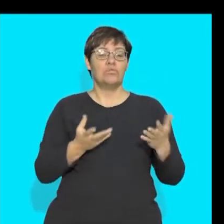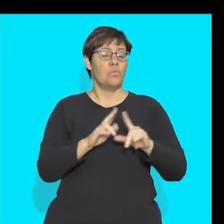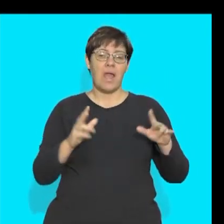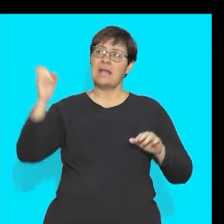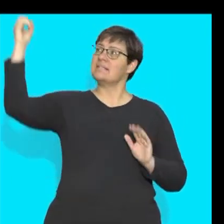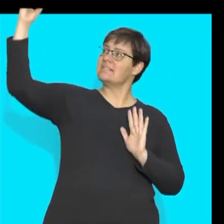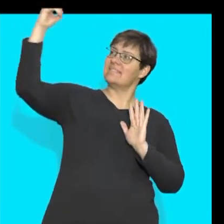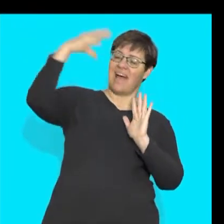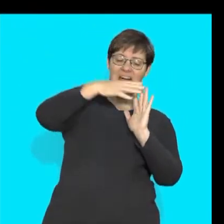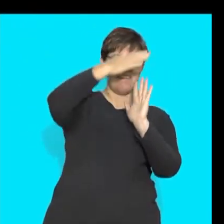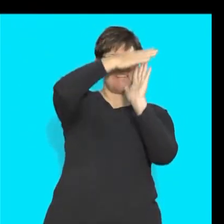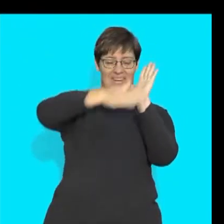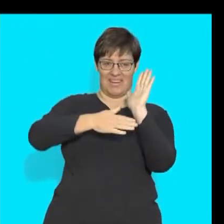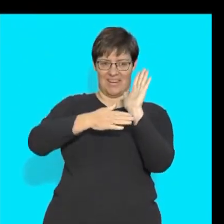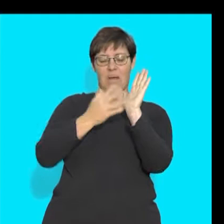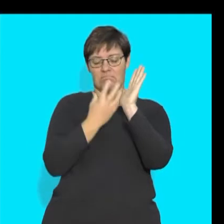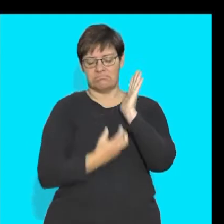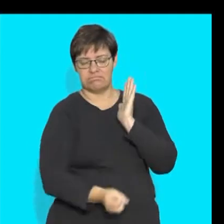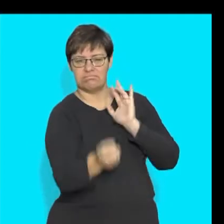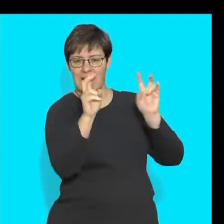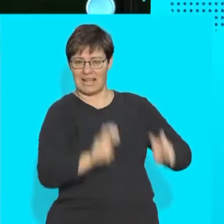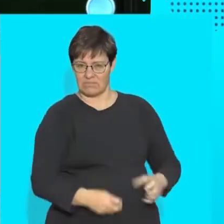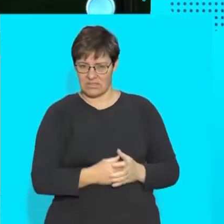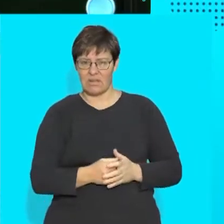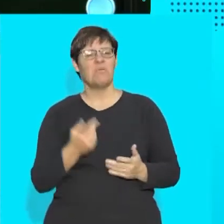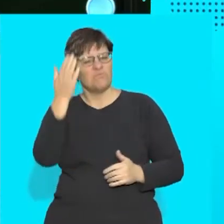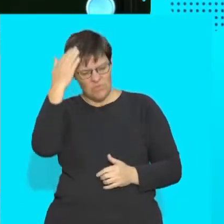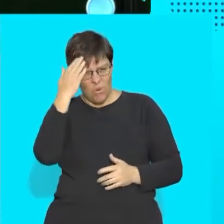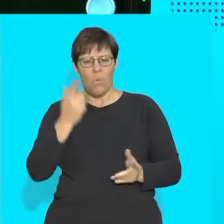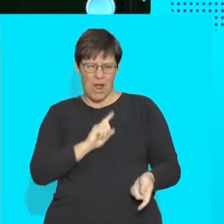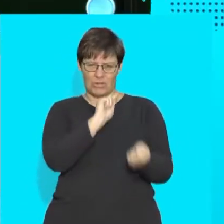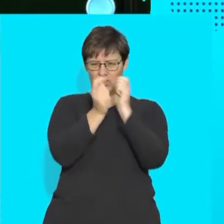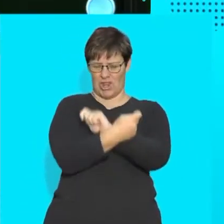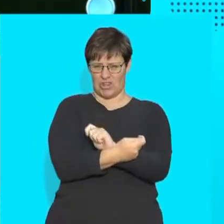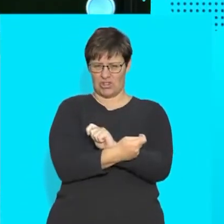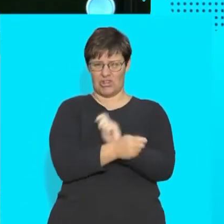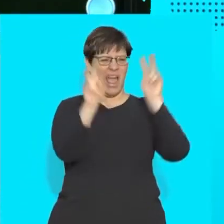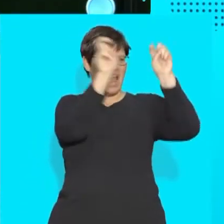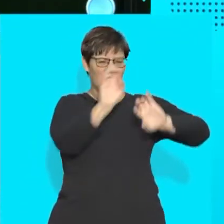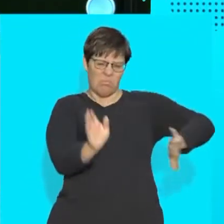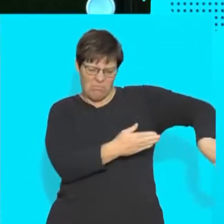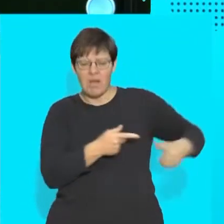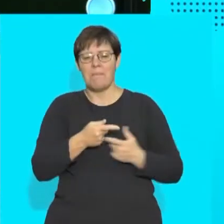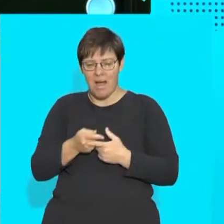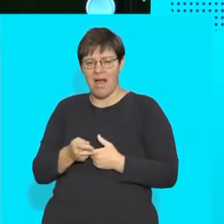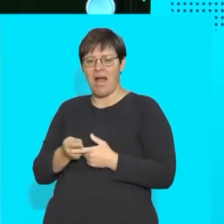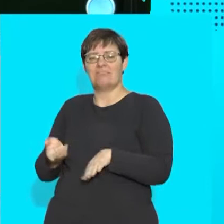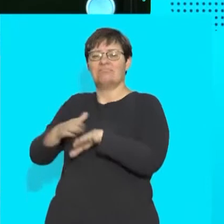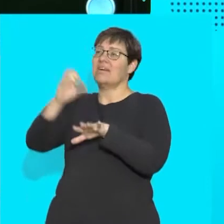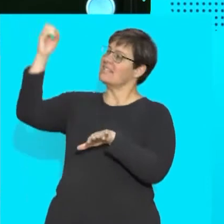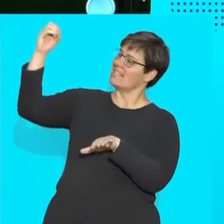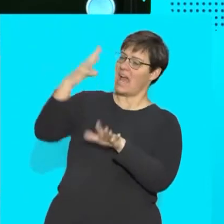solar panels? We know we want to move towards solar panels. It's a much greener energy source, but how do